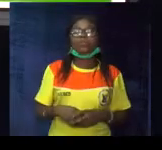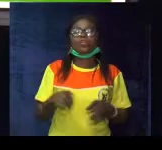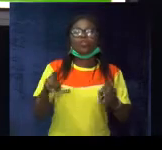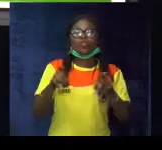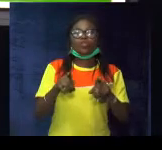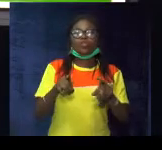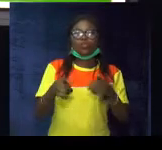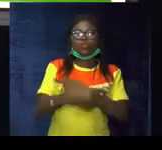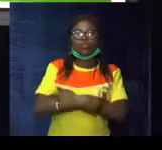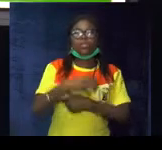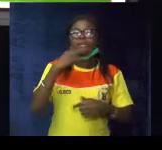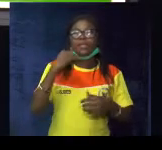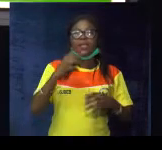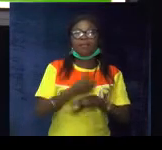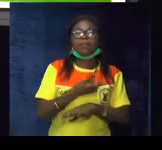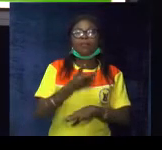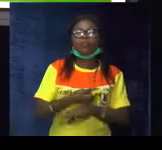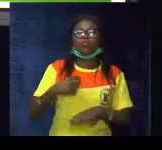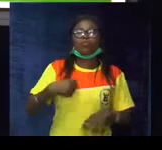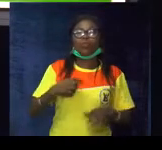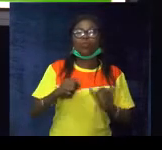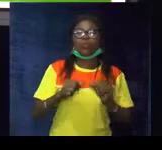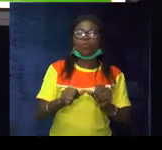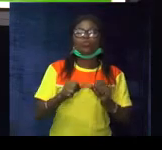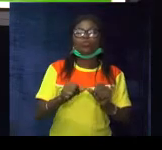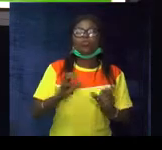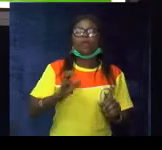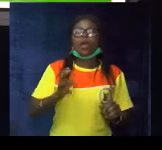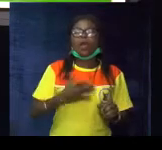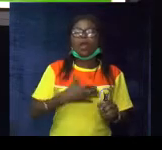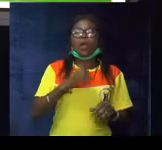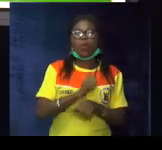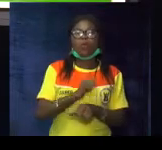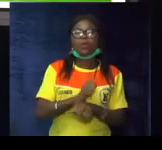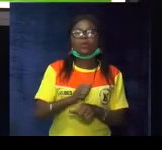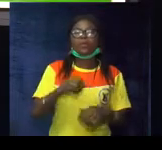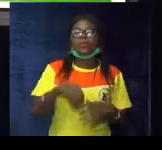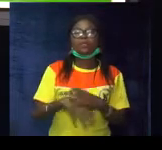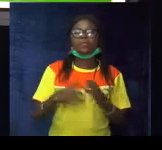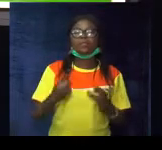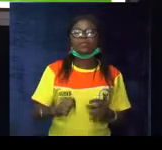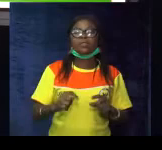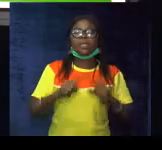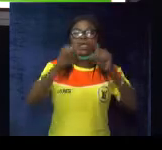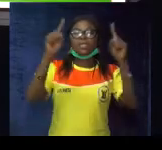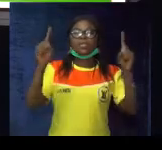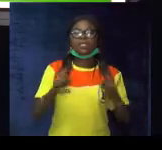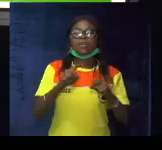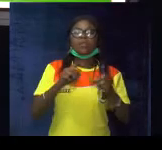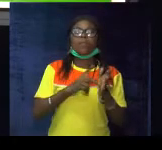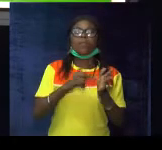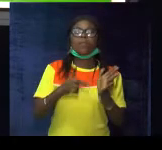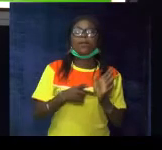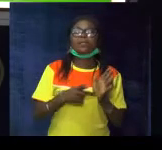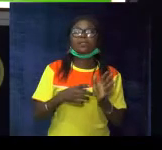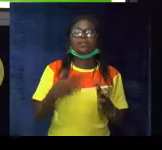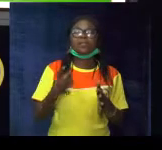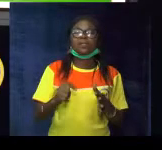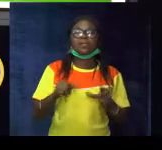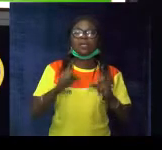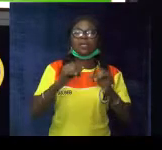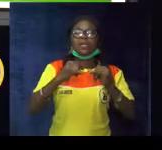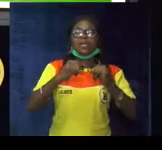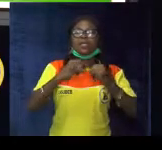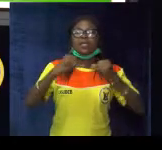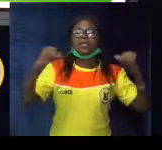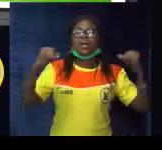our work on circle parts. Remember that in our last lesson, we talked about the lines that can be found in and